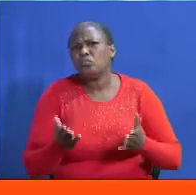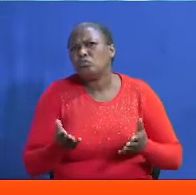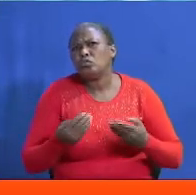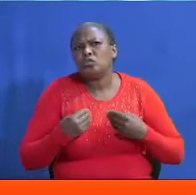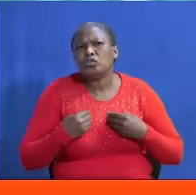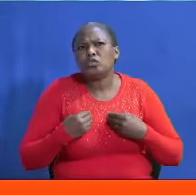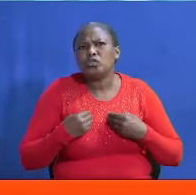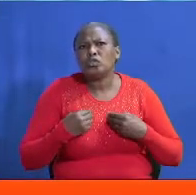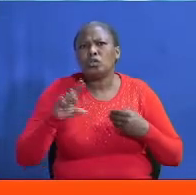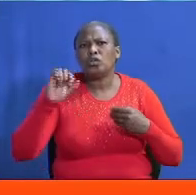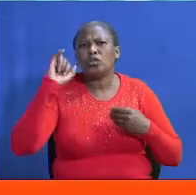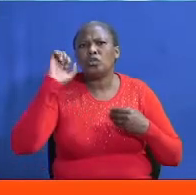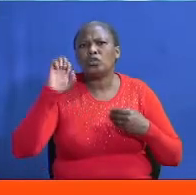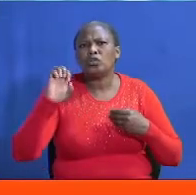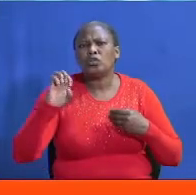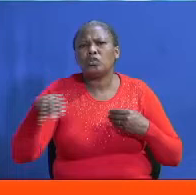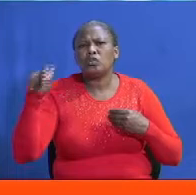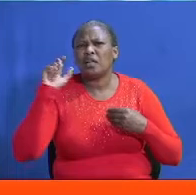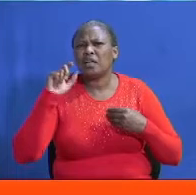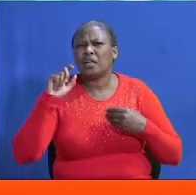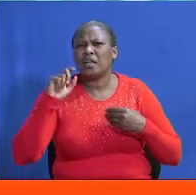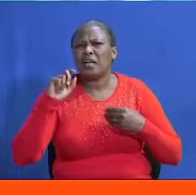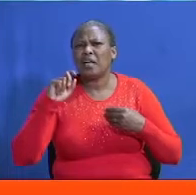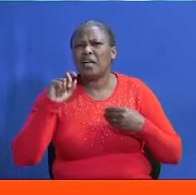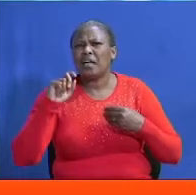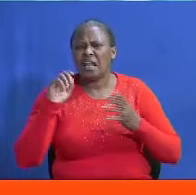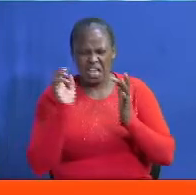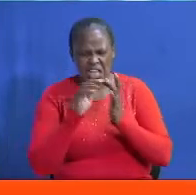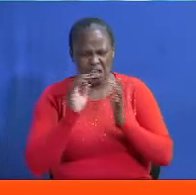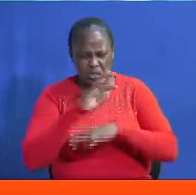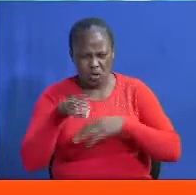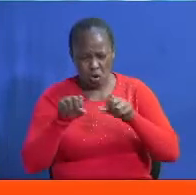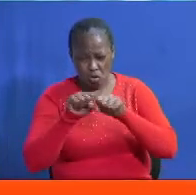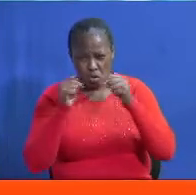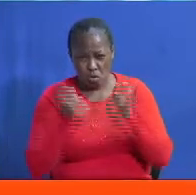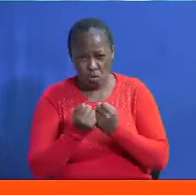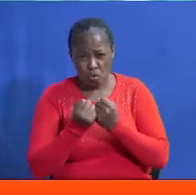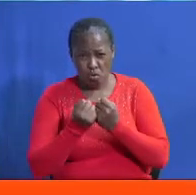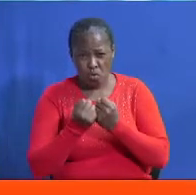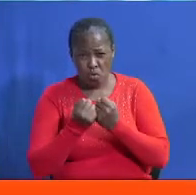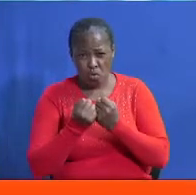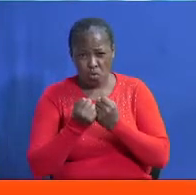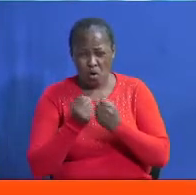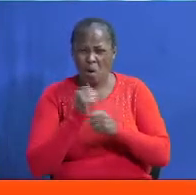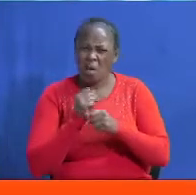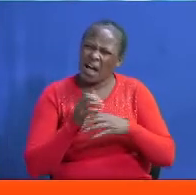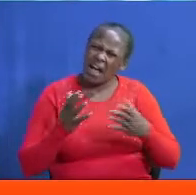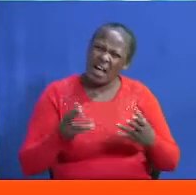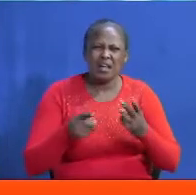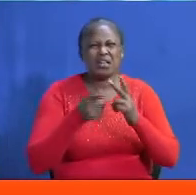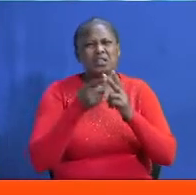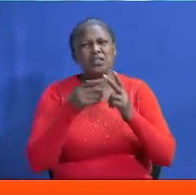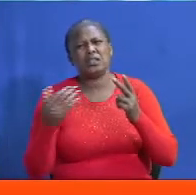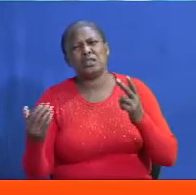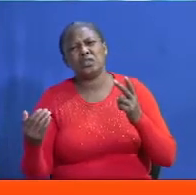and people sign in, like we test the whole system how it's working. All right. Yeah. And the second thing I